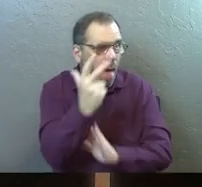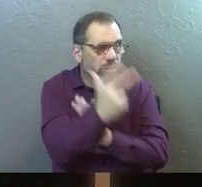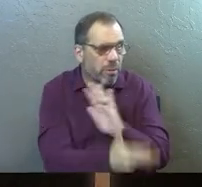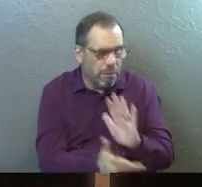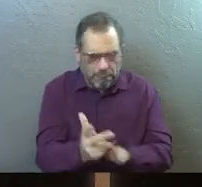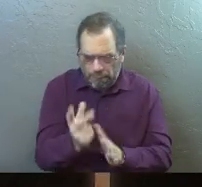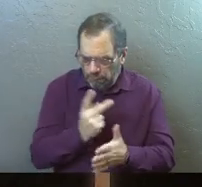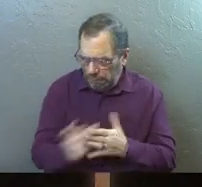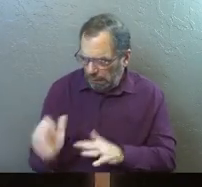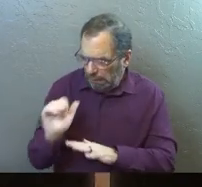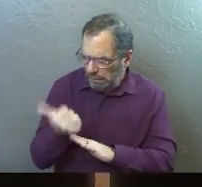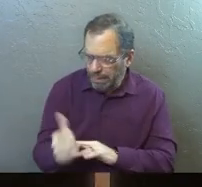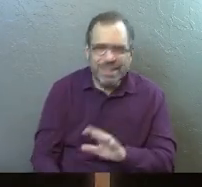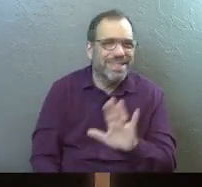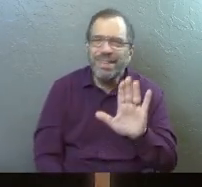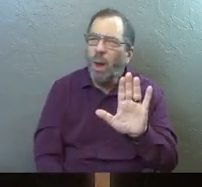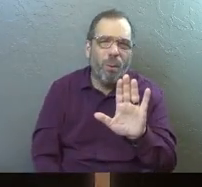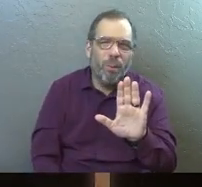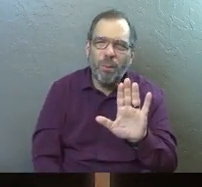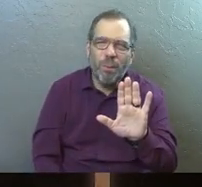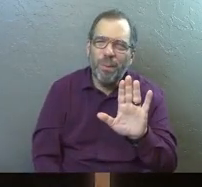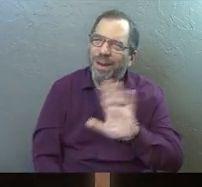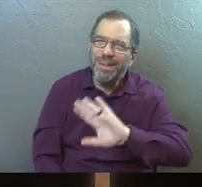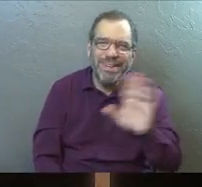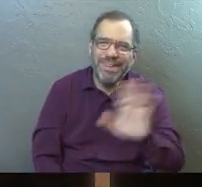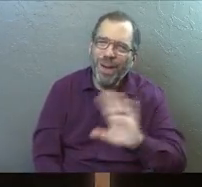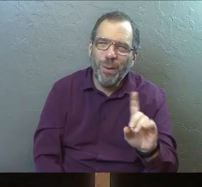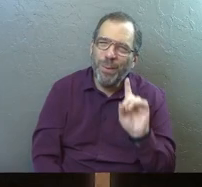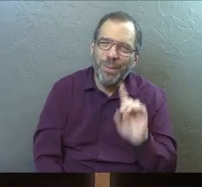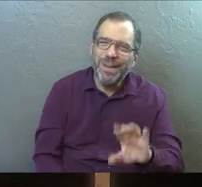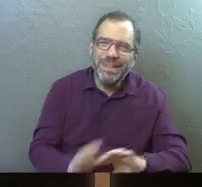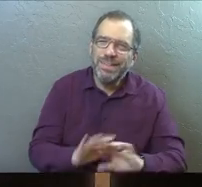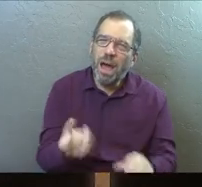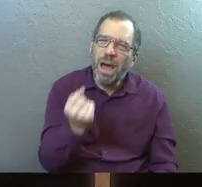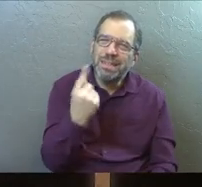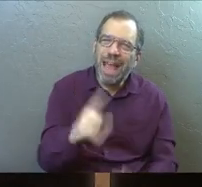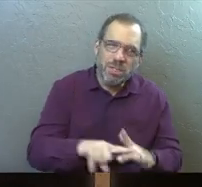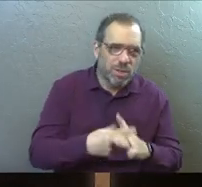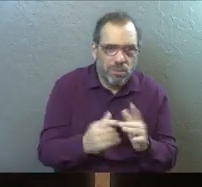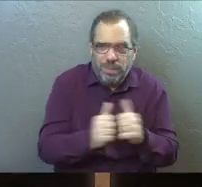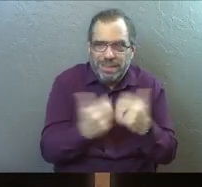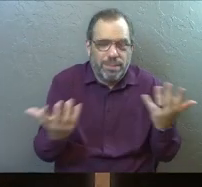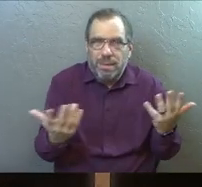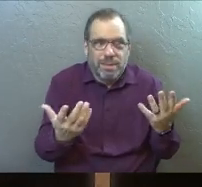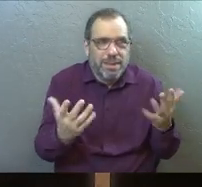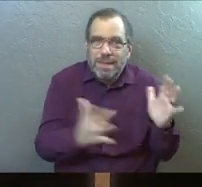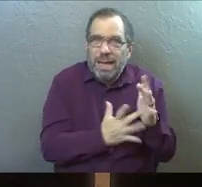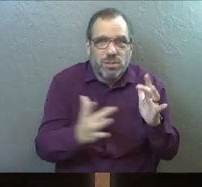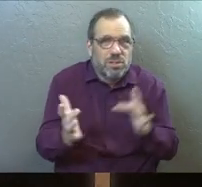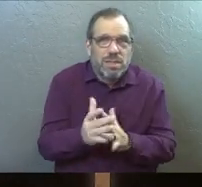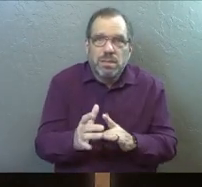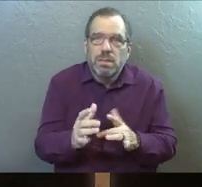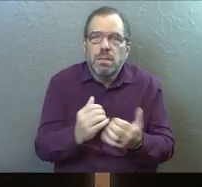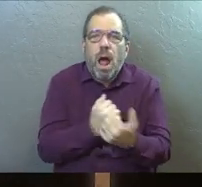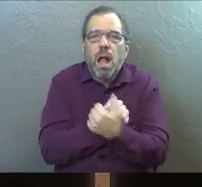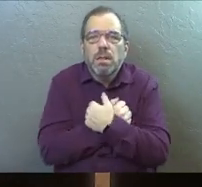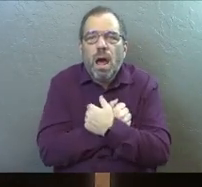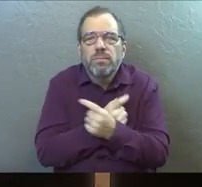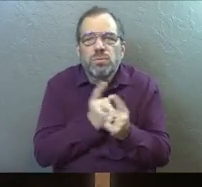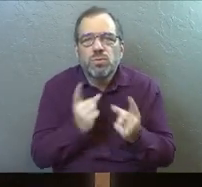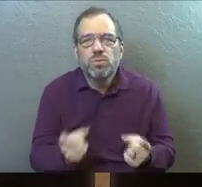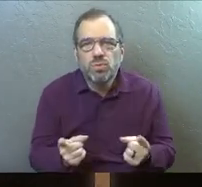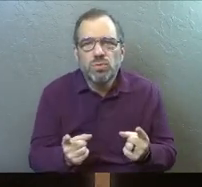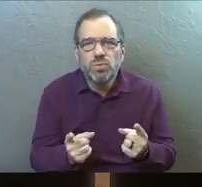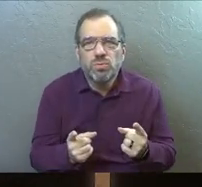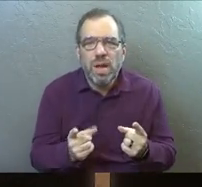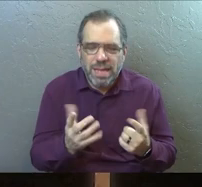such a failure. It's like, don't go there. Like, realize you got to start somewhere. Realize Jesus loves you. Realize